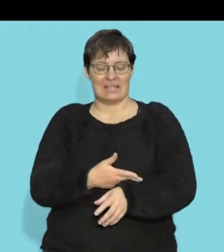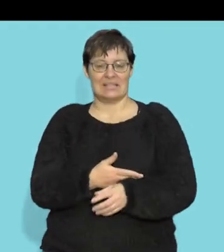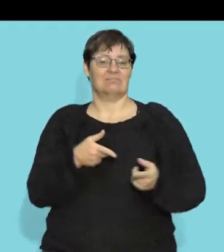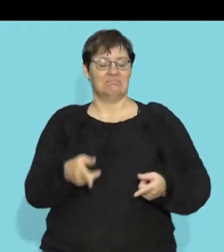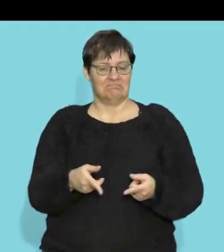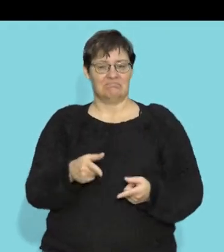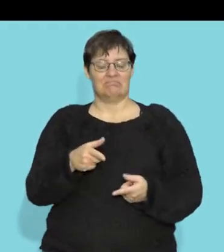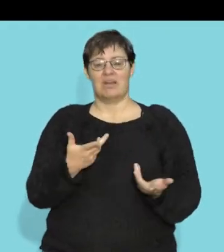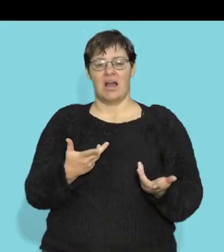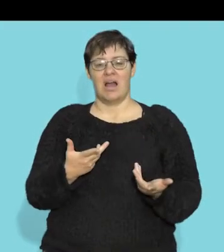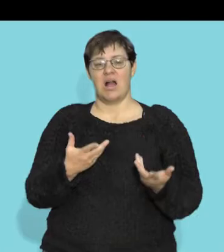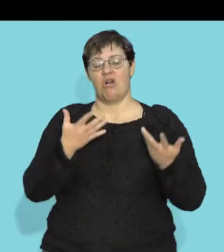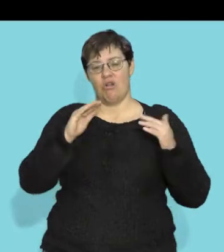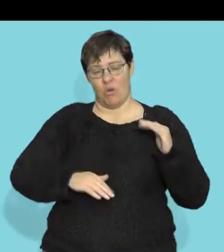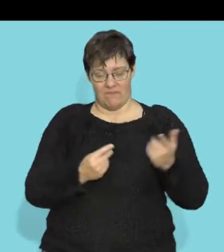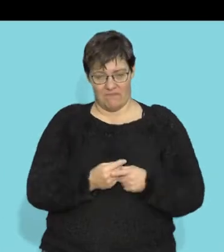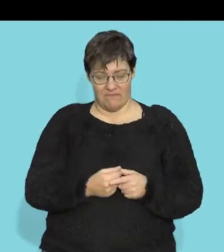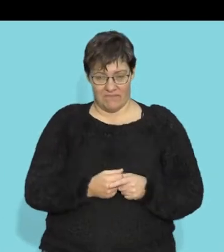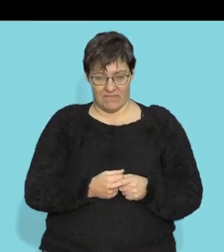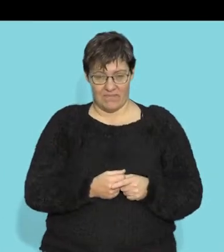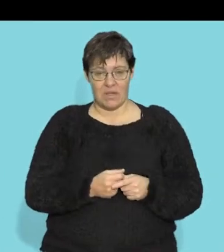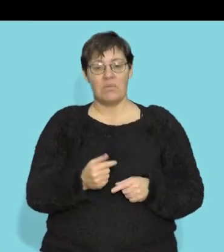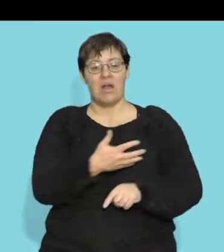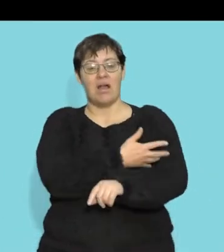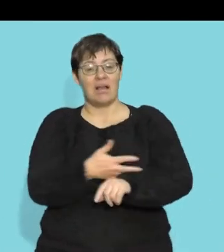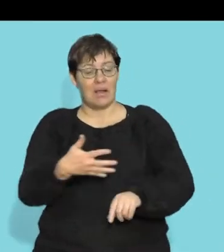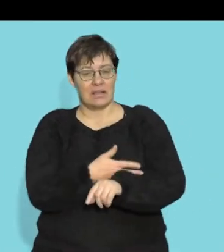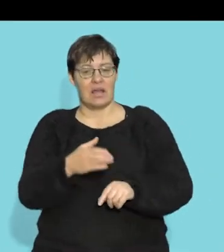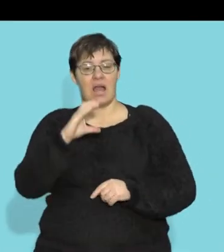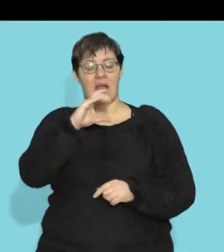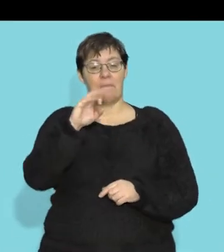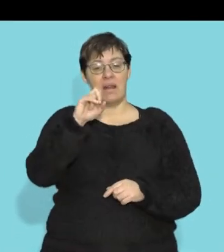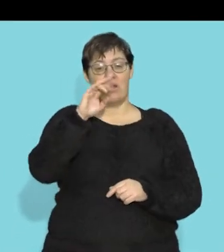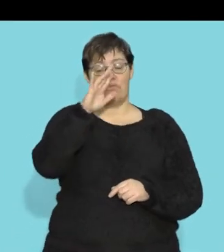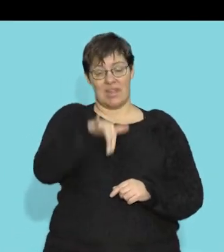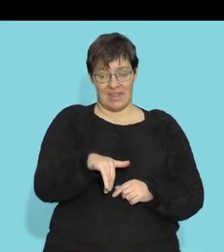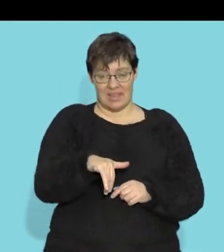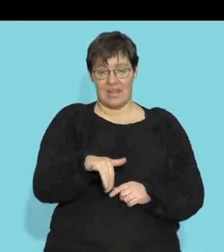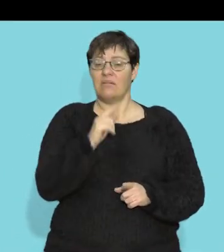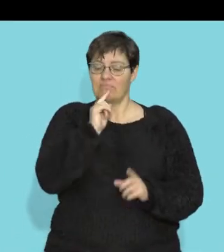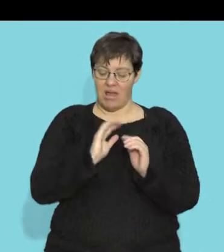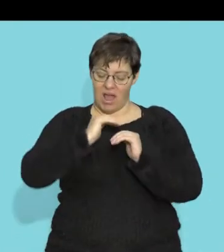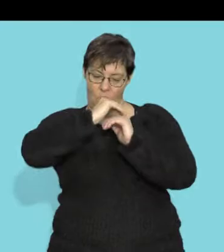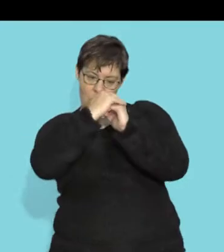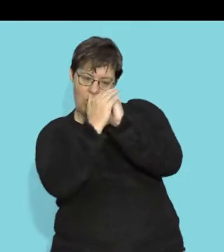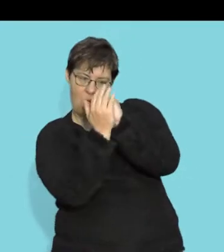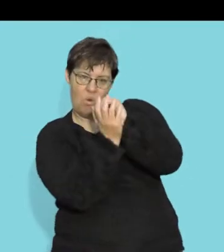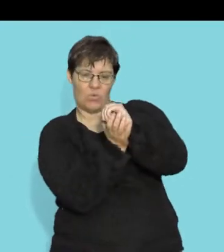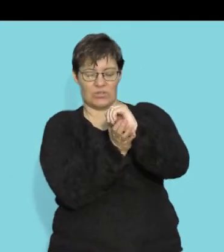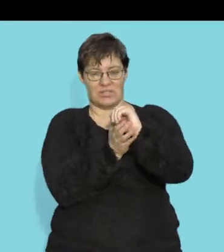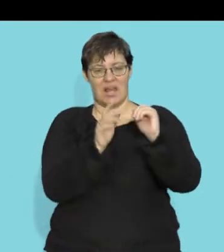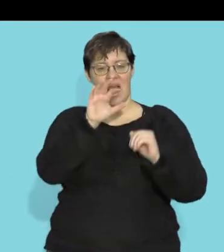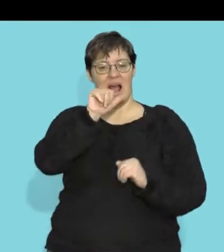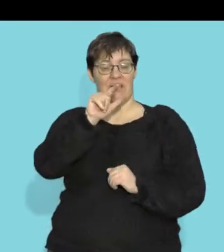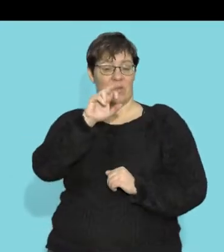low concentration is the blood capillary that is surrounding the alveoli. So when